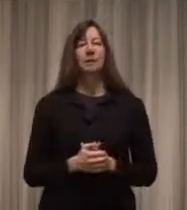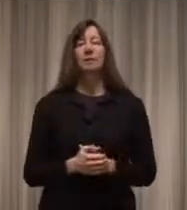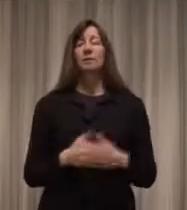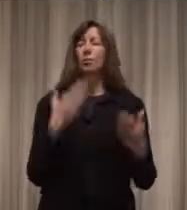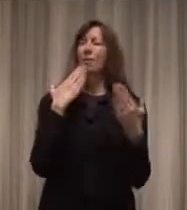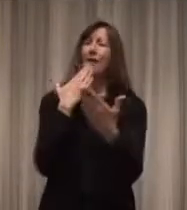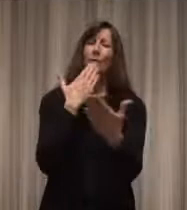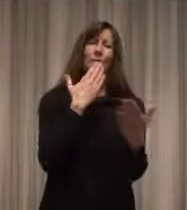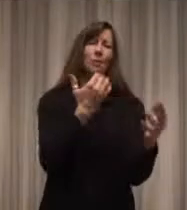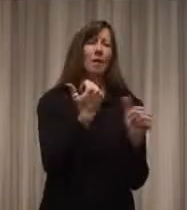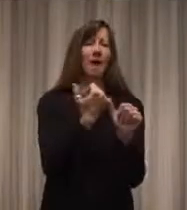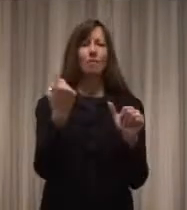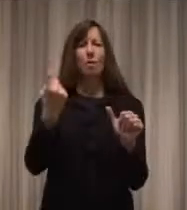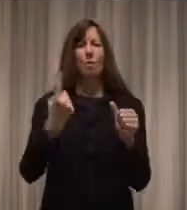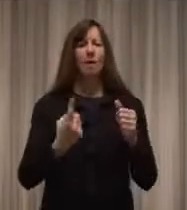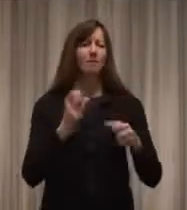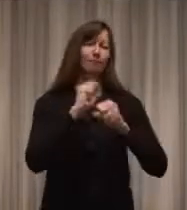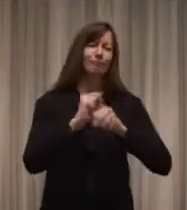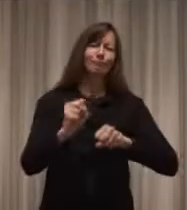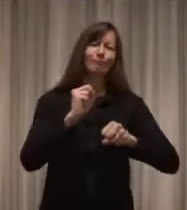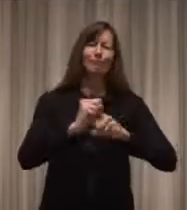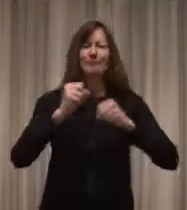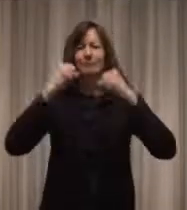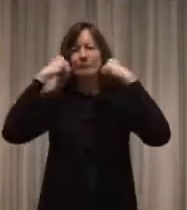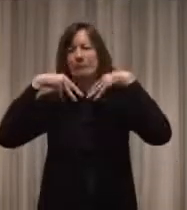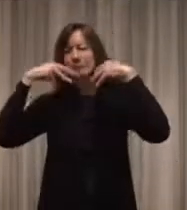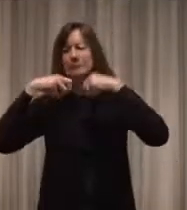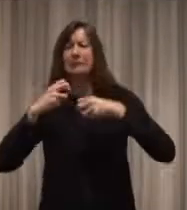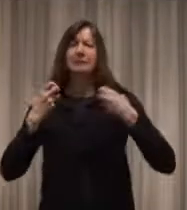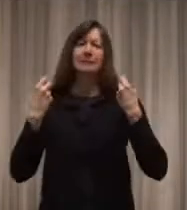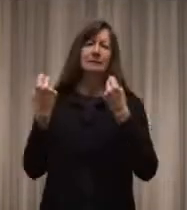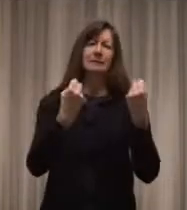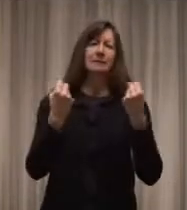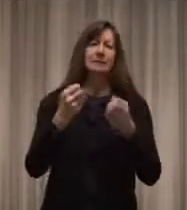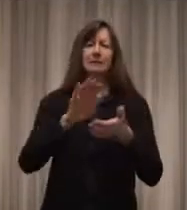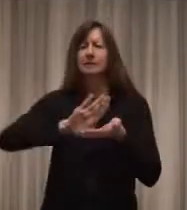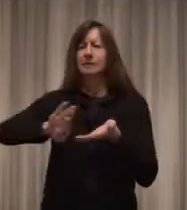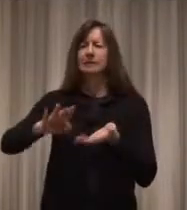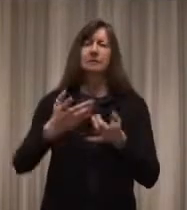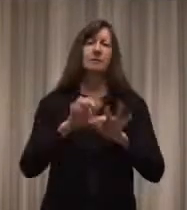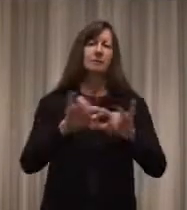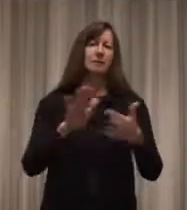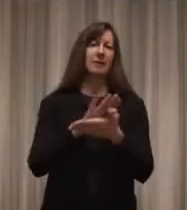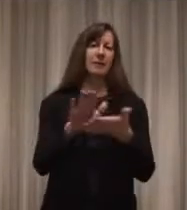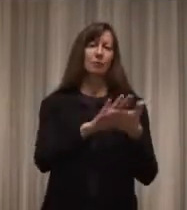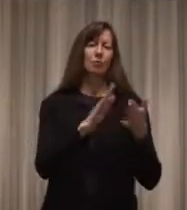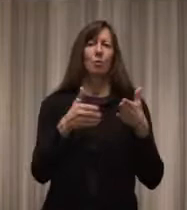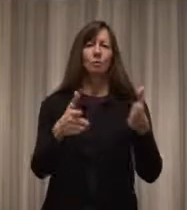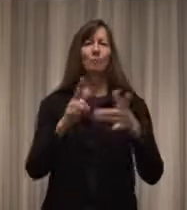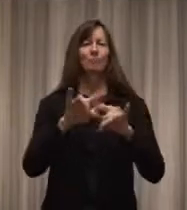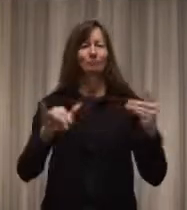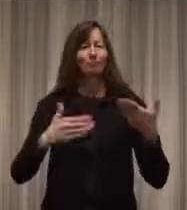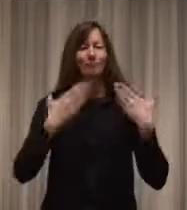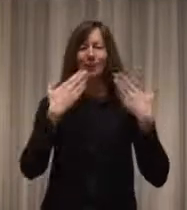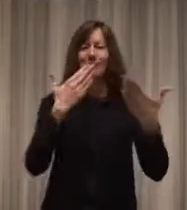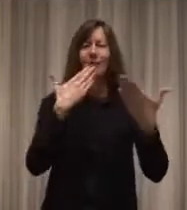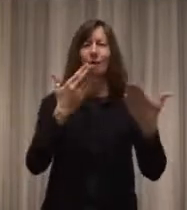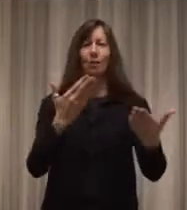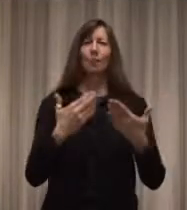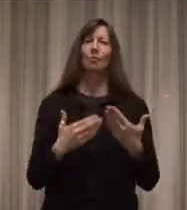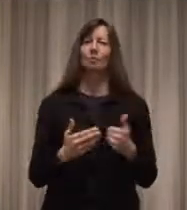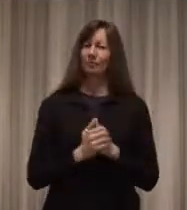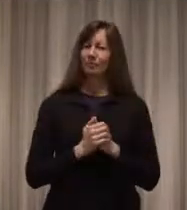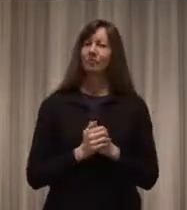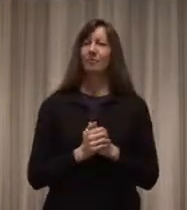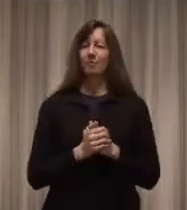through the storm. Minimal power outages as well, encouragingly, even though we did have some high winds last night.